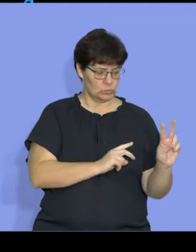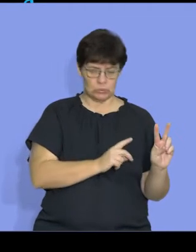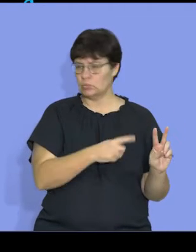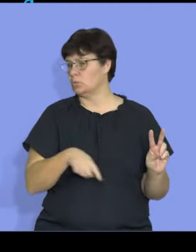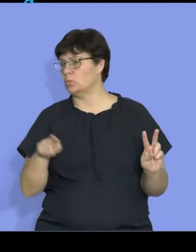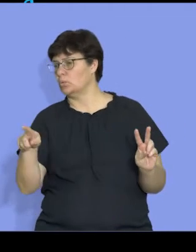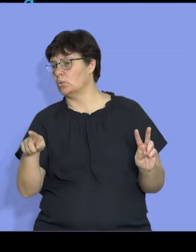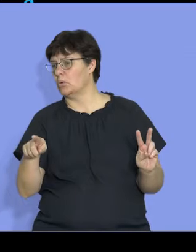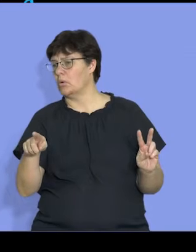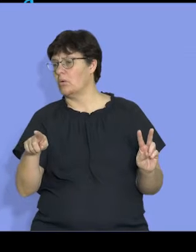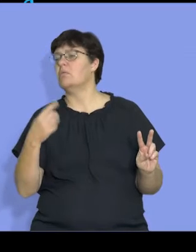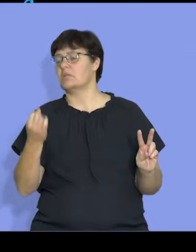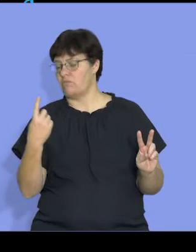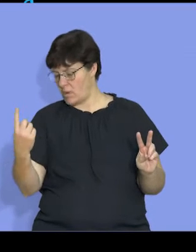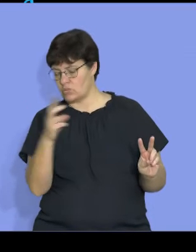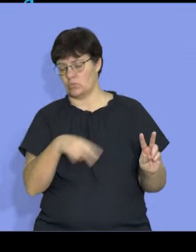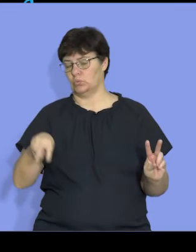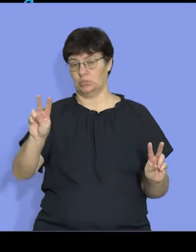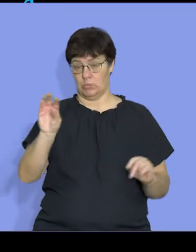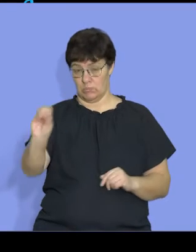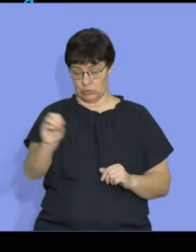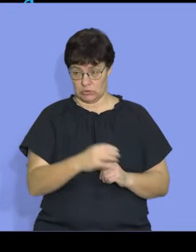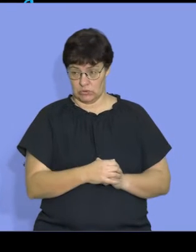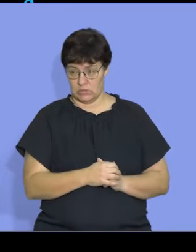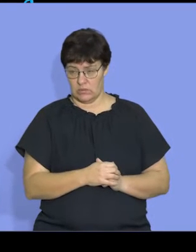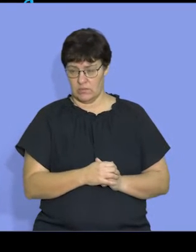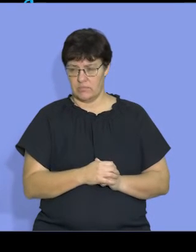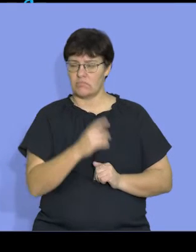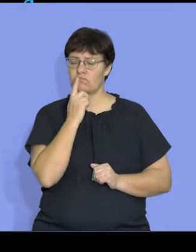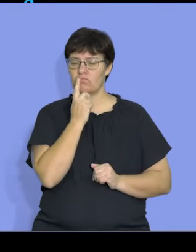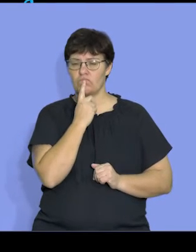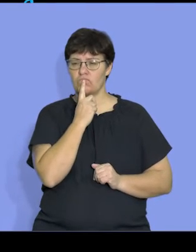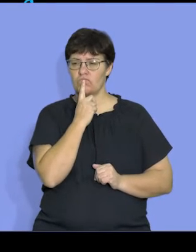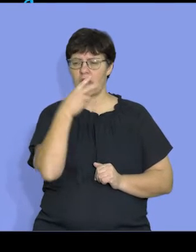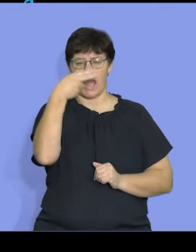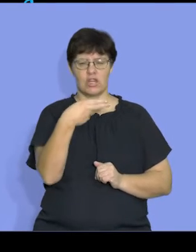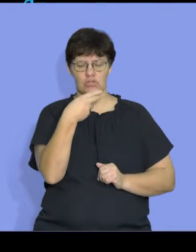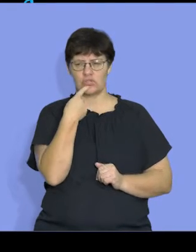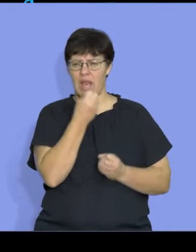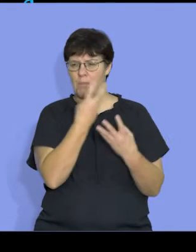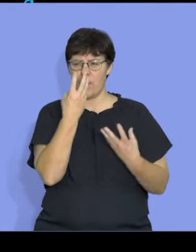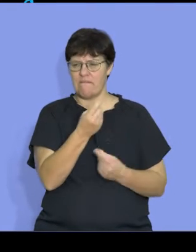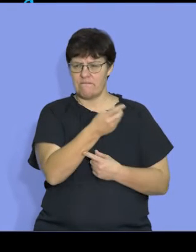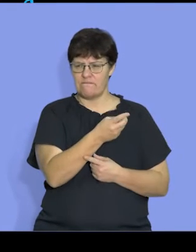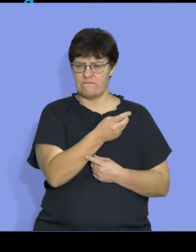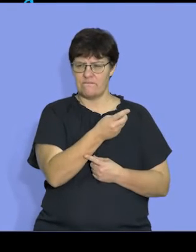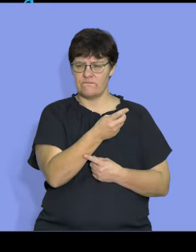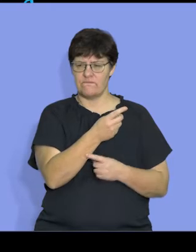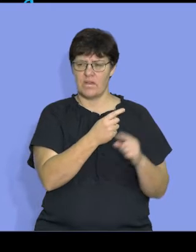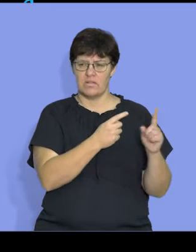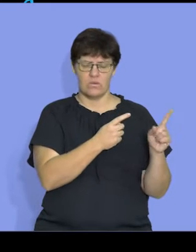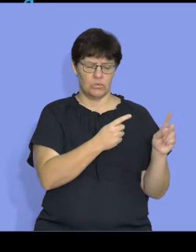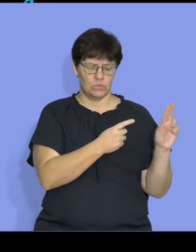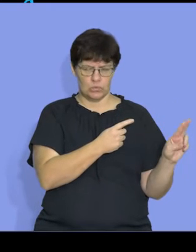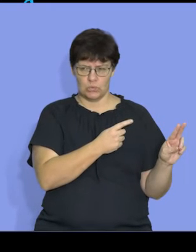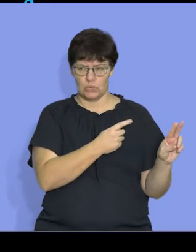on the right we still have 1, so we can put a 2 there. Okay. What about the hydrogen? How many hydrogens do we have on the left? It's 2